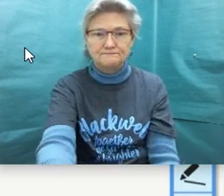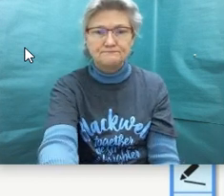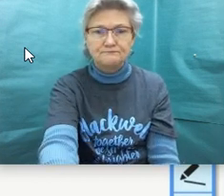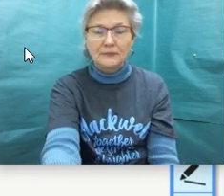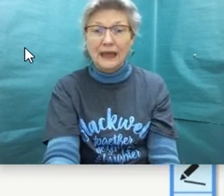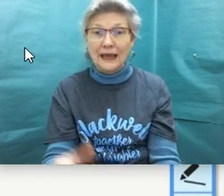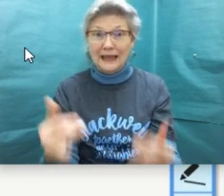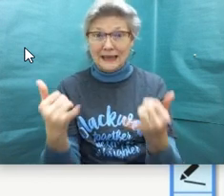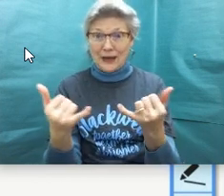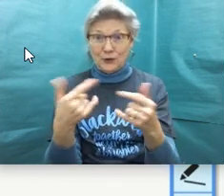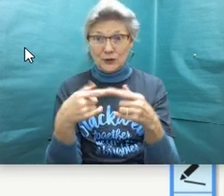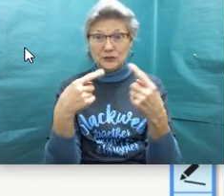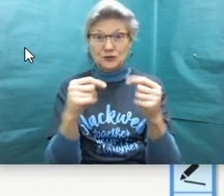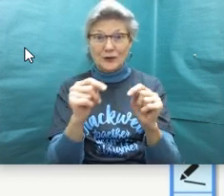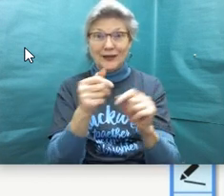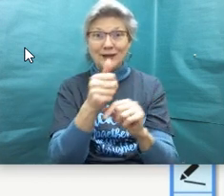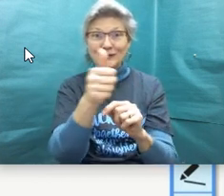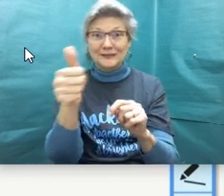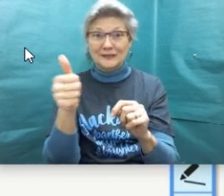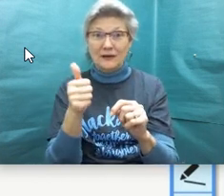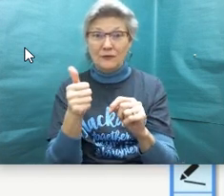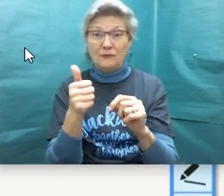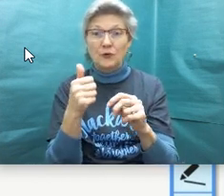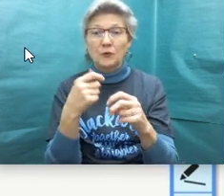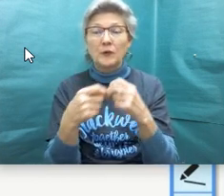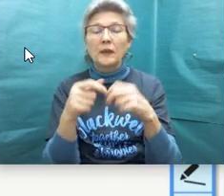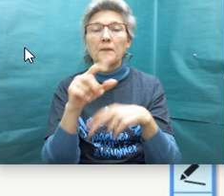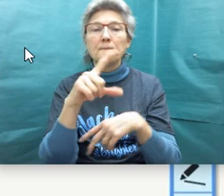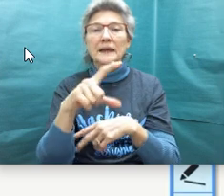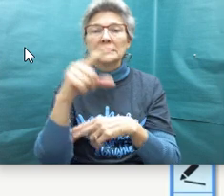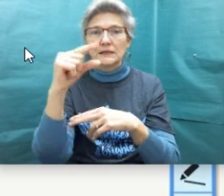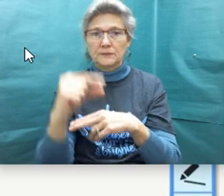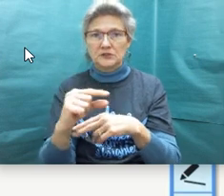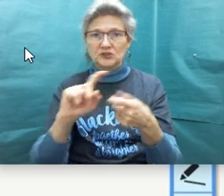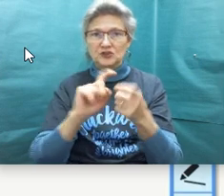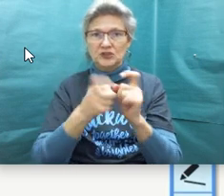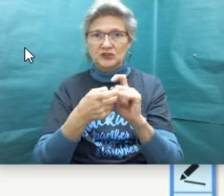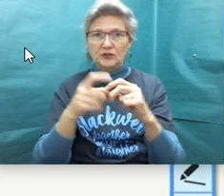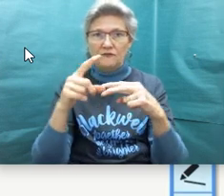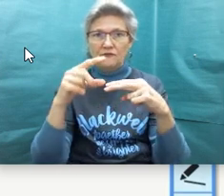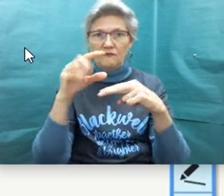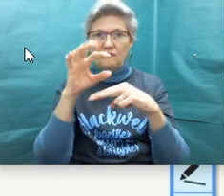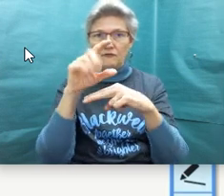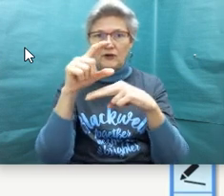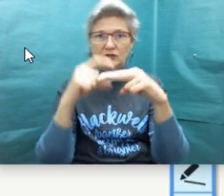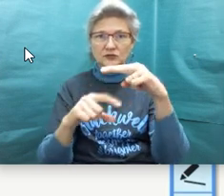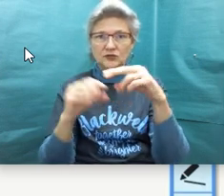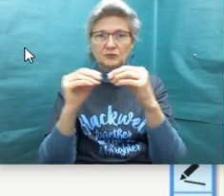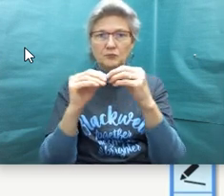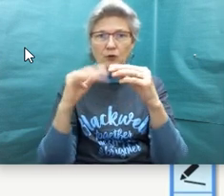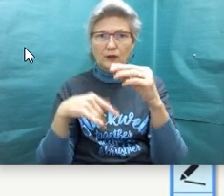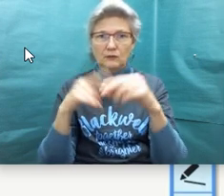You're now going to try some of these problems where you take mixed numbers and turn them into fractions greater than 1.